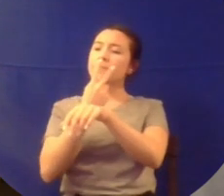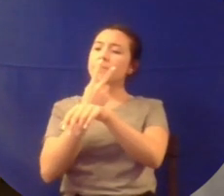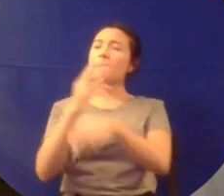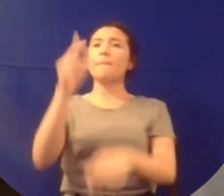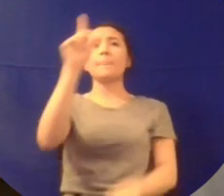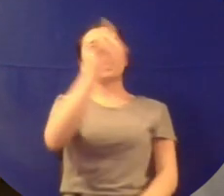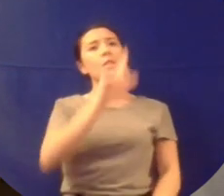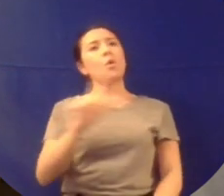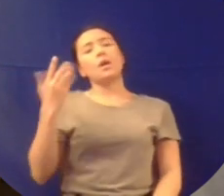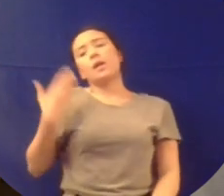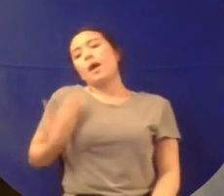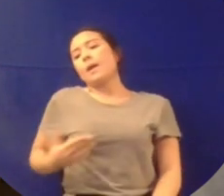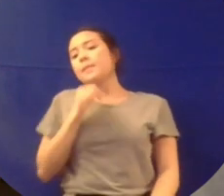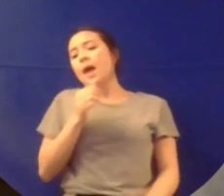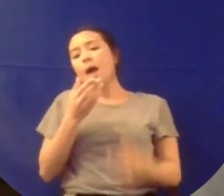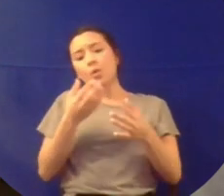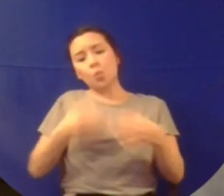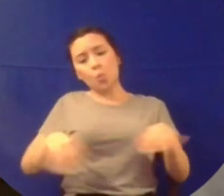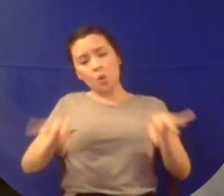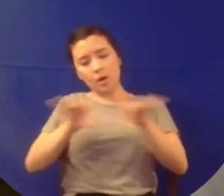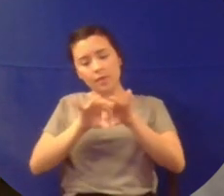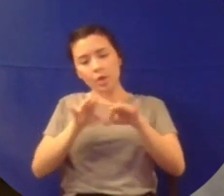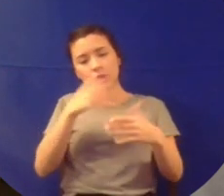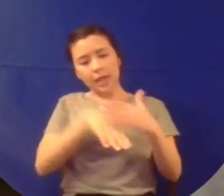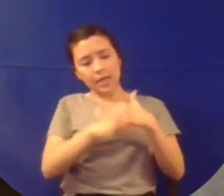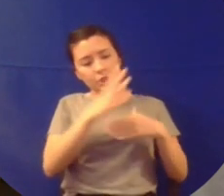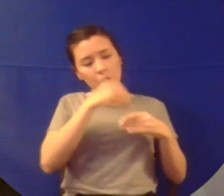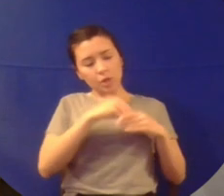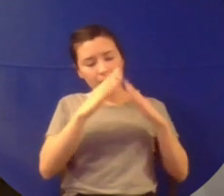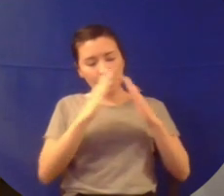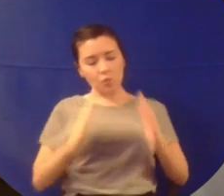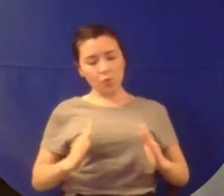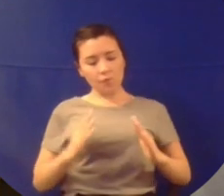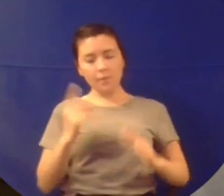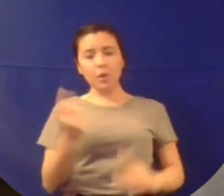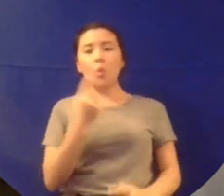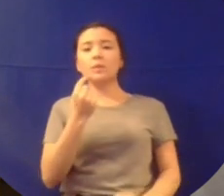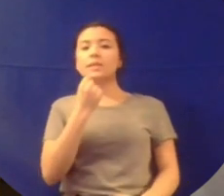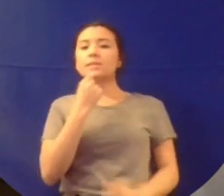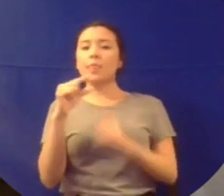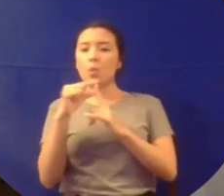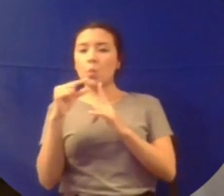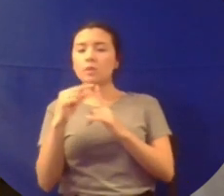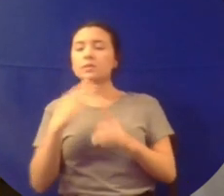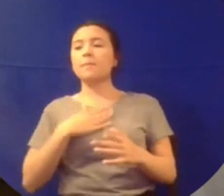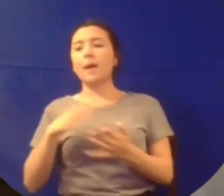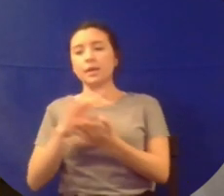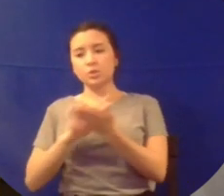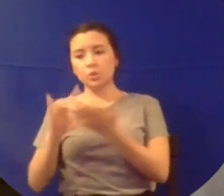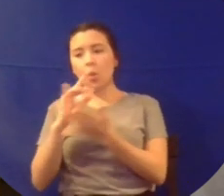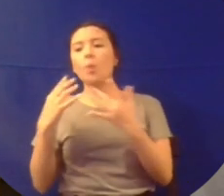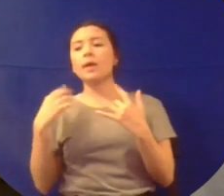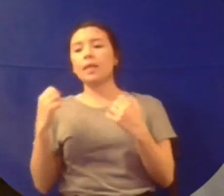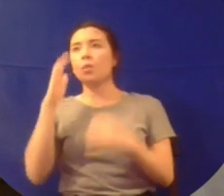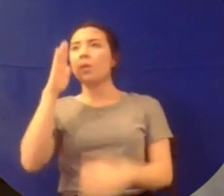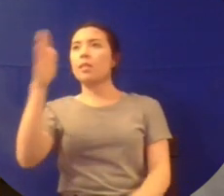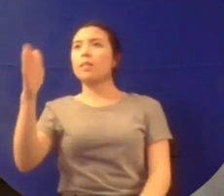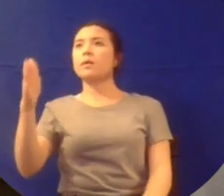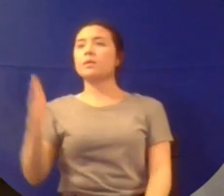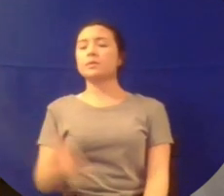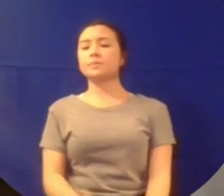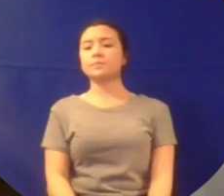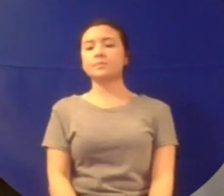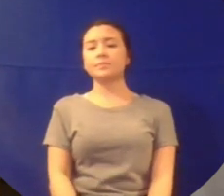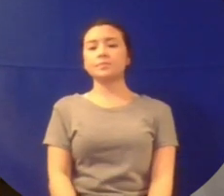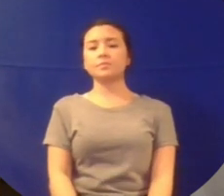those called to the supper of the Lamb. Lord, I am not worthy that you should enter into my room, but only